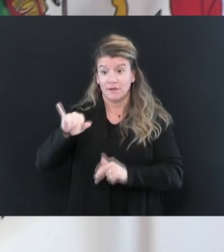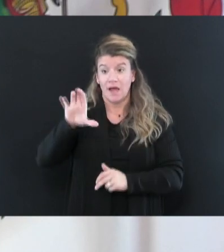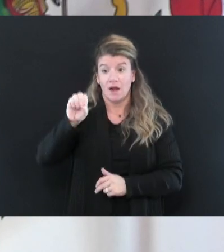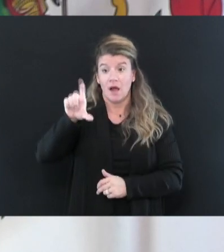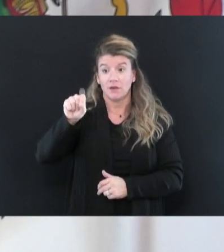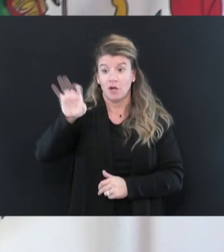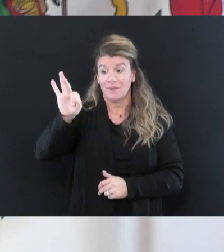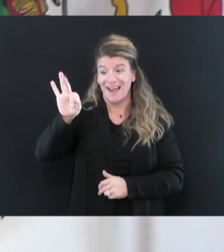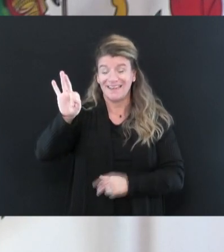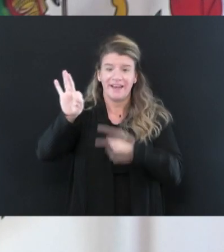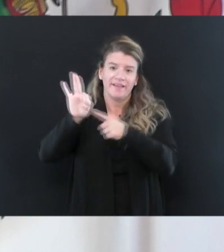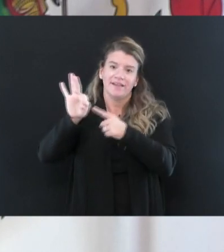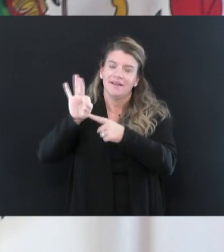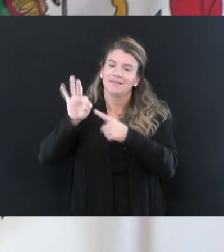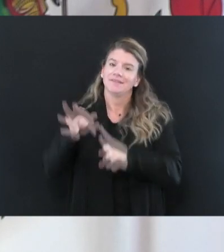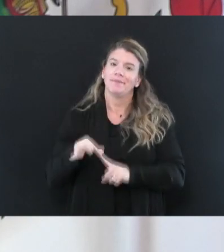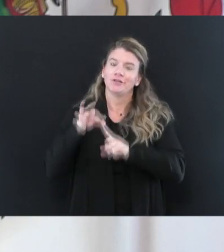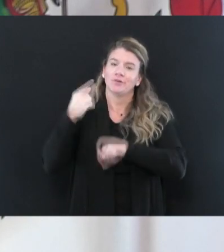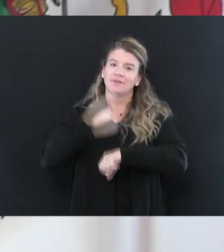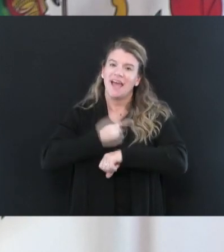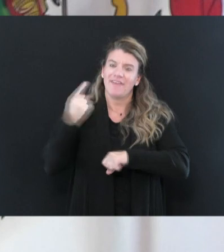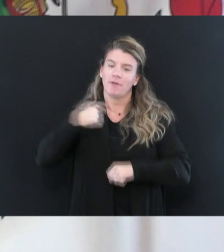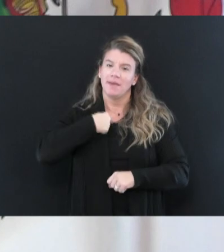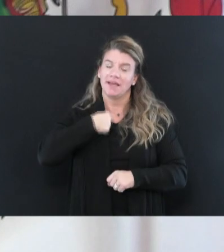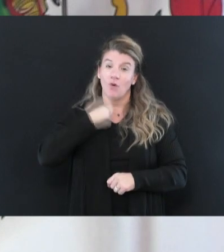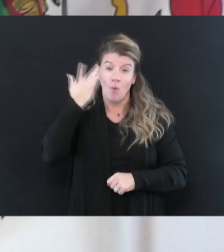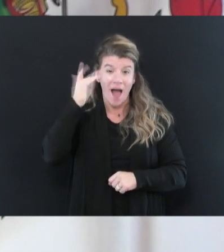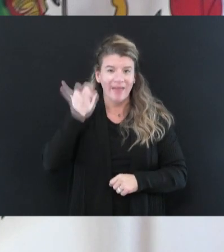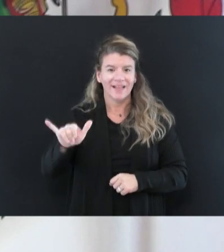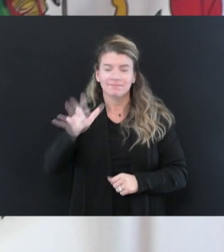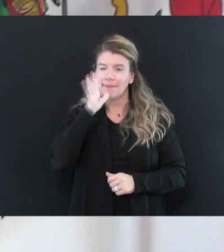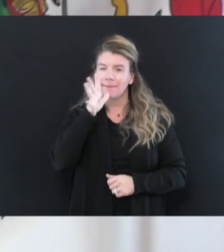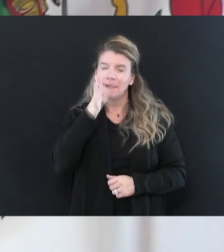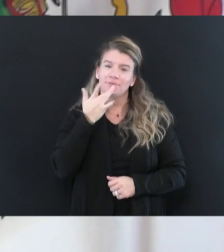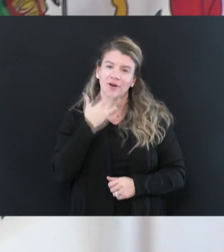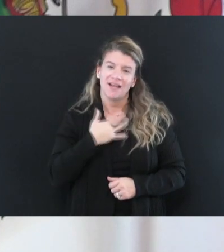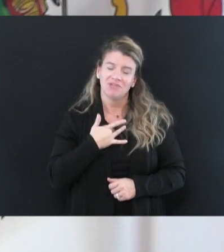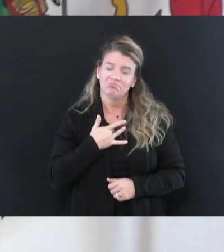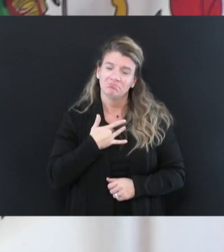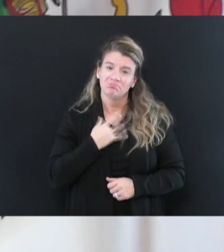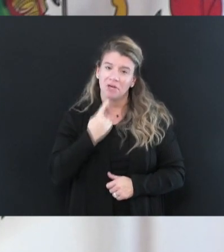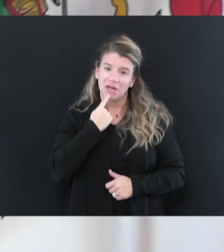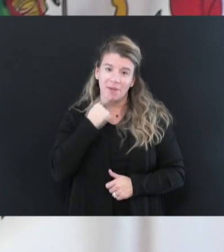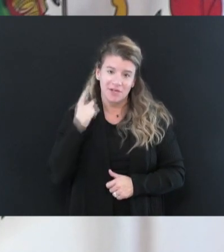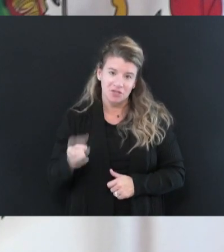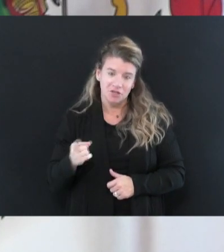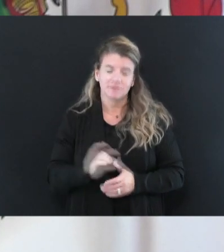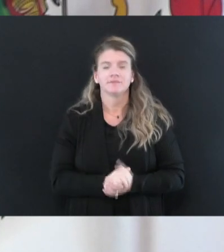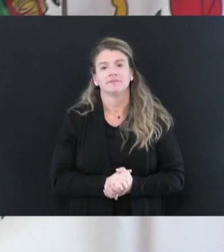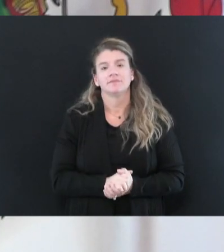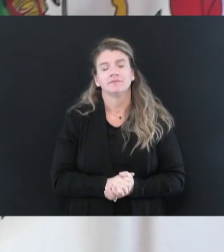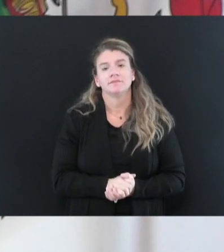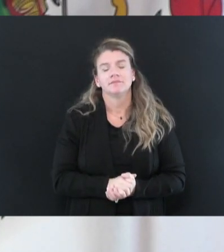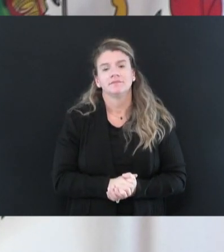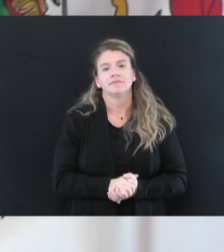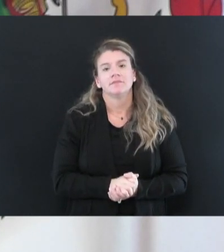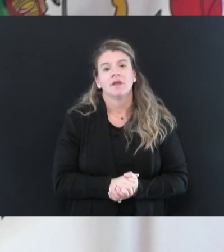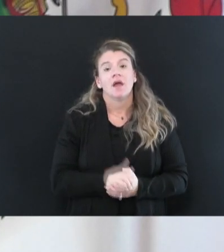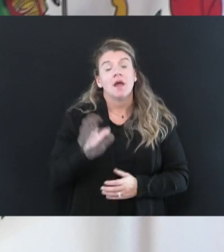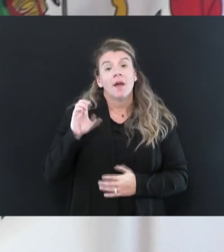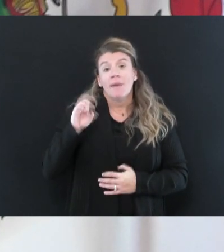That's my mom's birthday. I sure miss her. But on